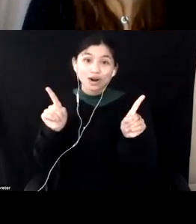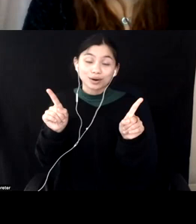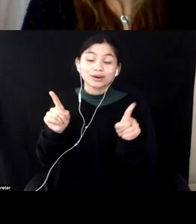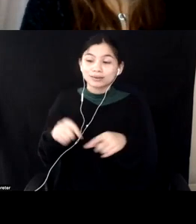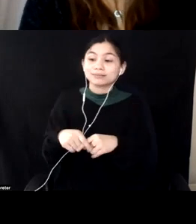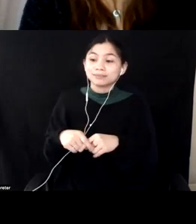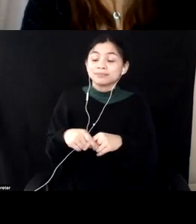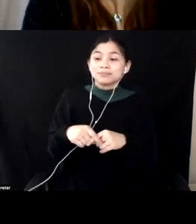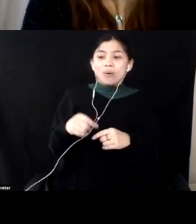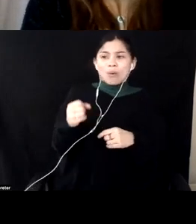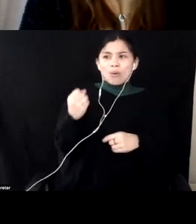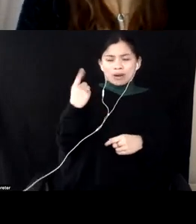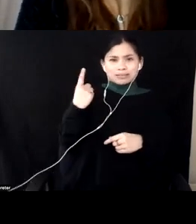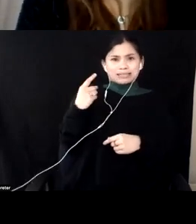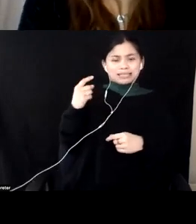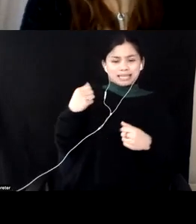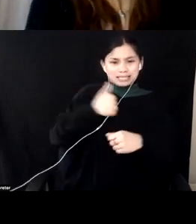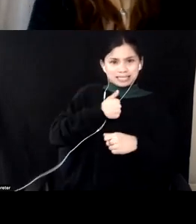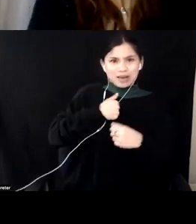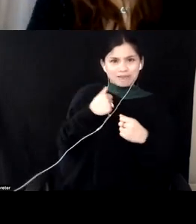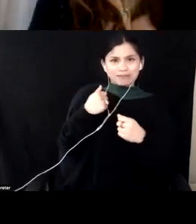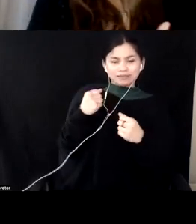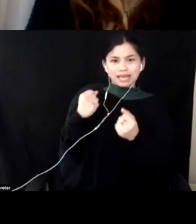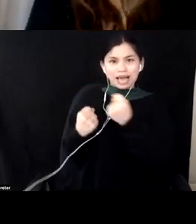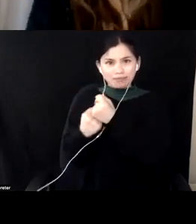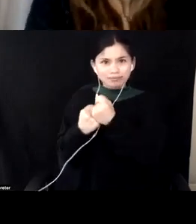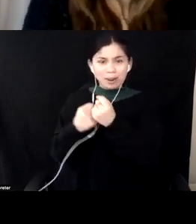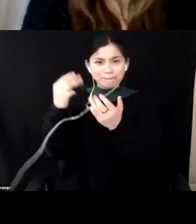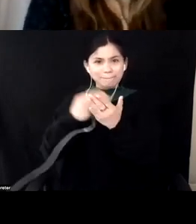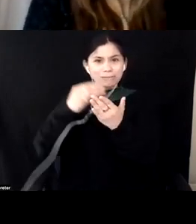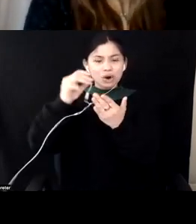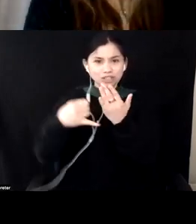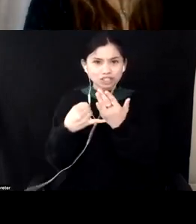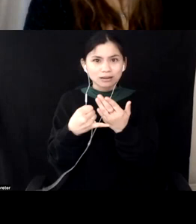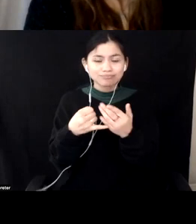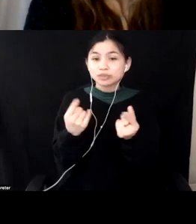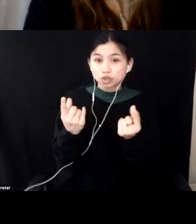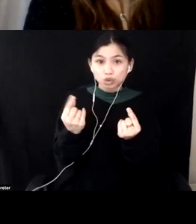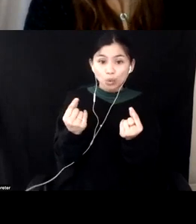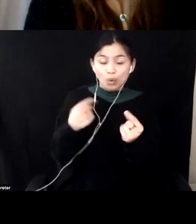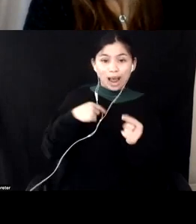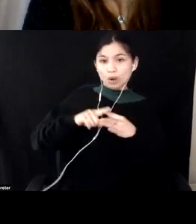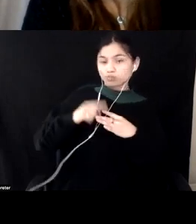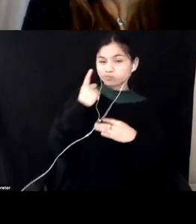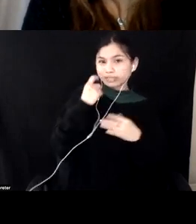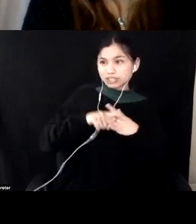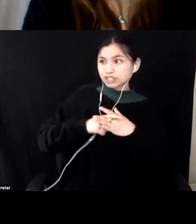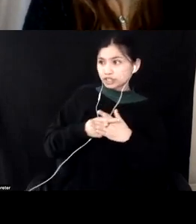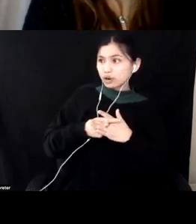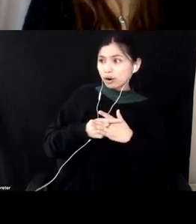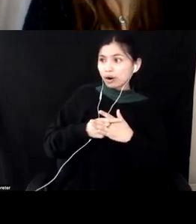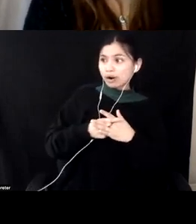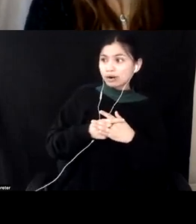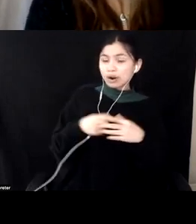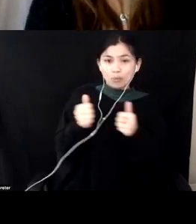the self-advocacy skills project is something that I have started within